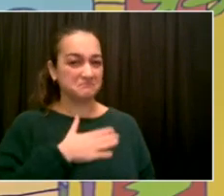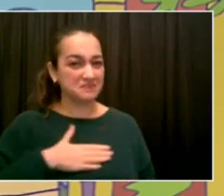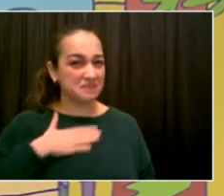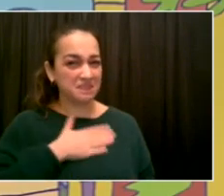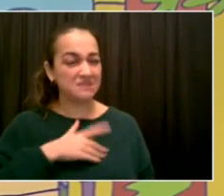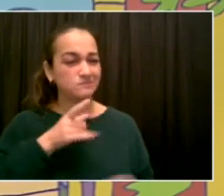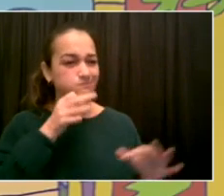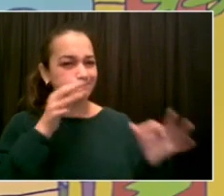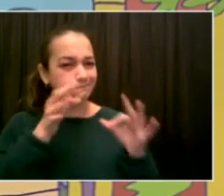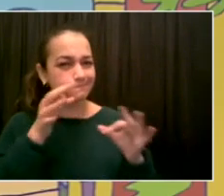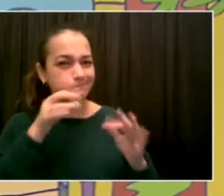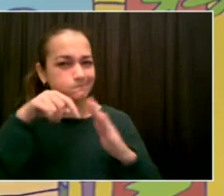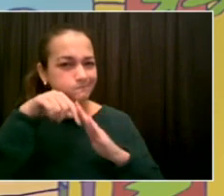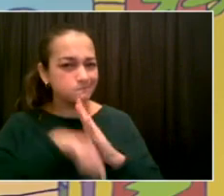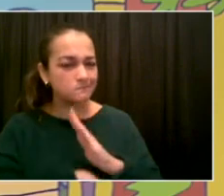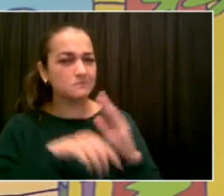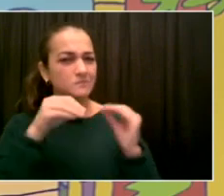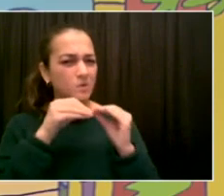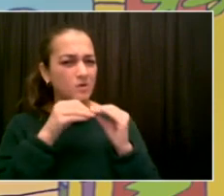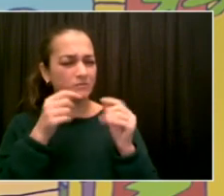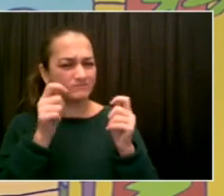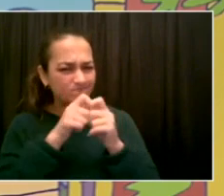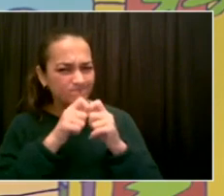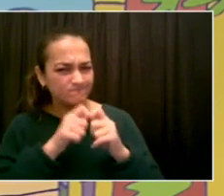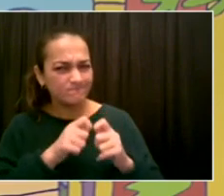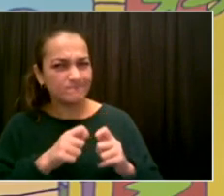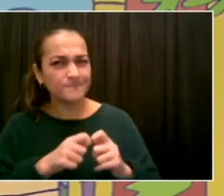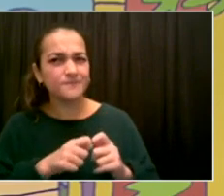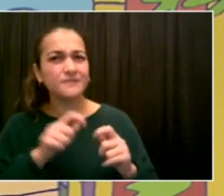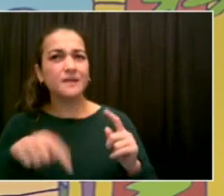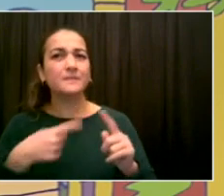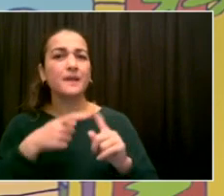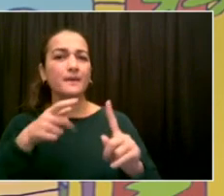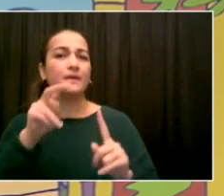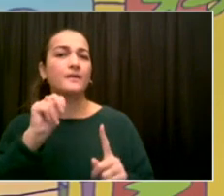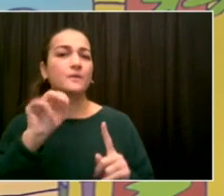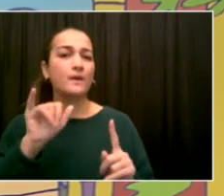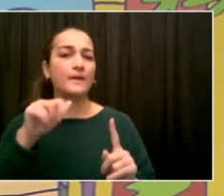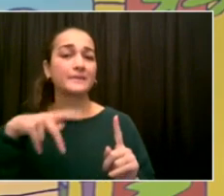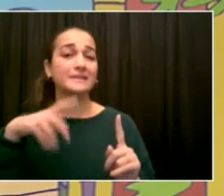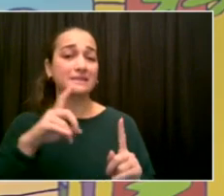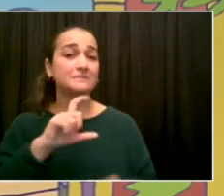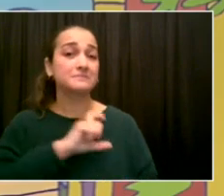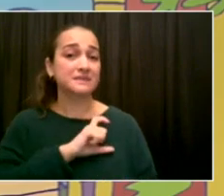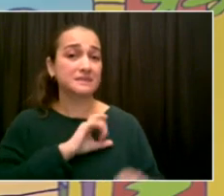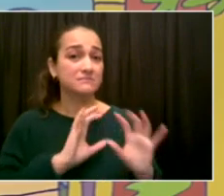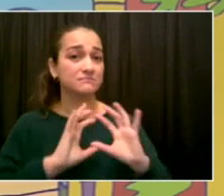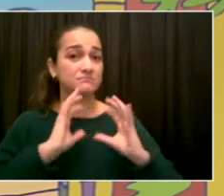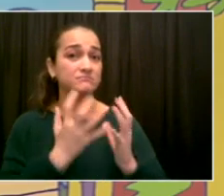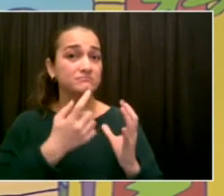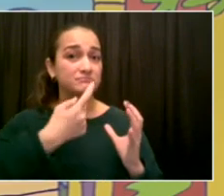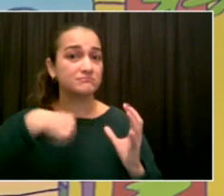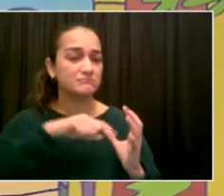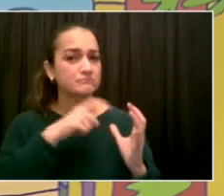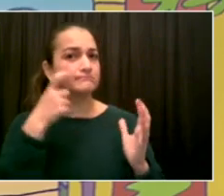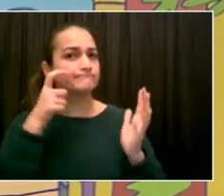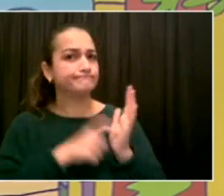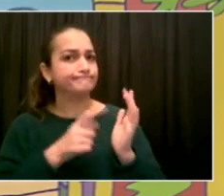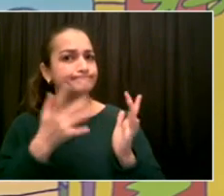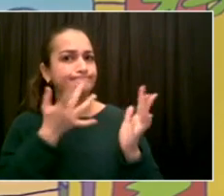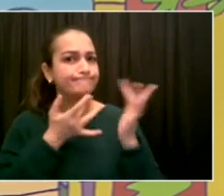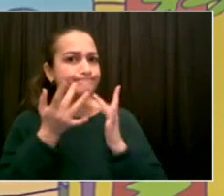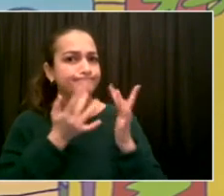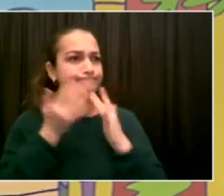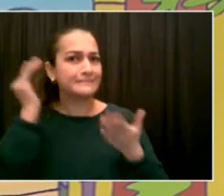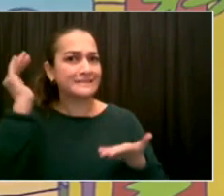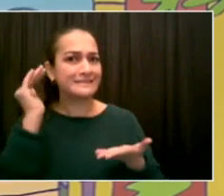potential NYPD staffing shortages? I mean, for instance, what are what are projected